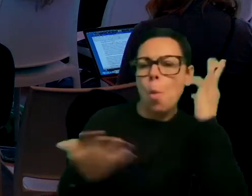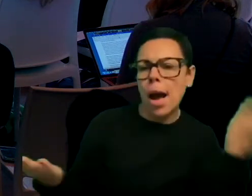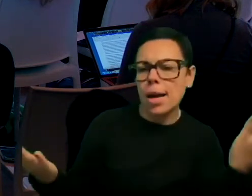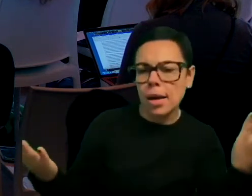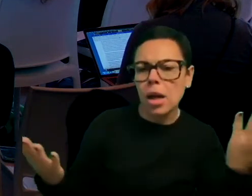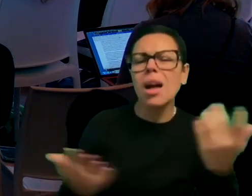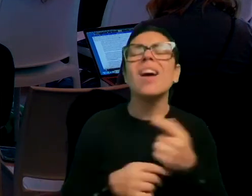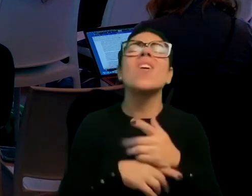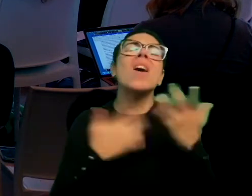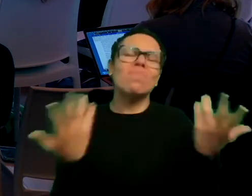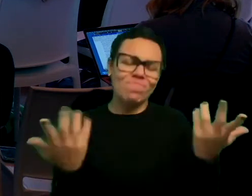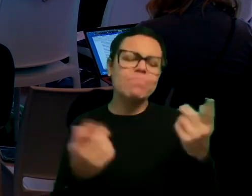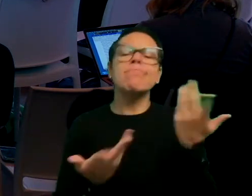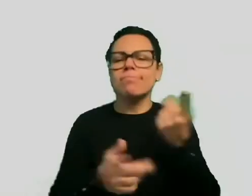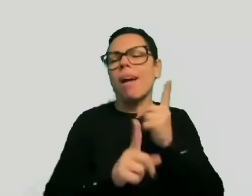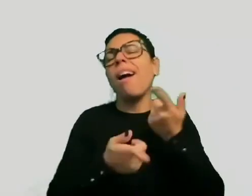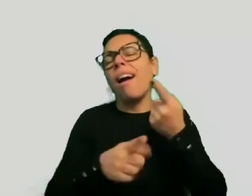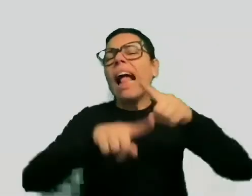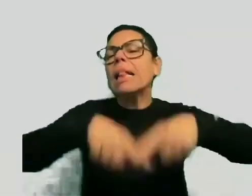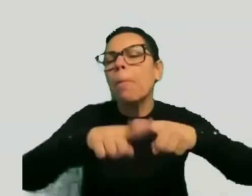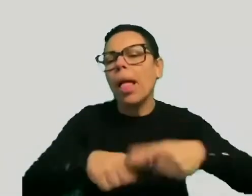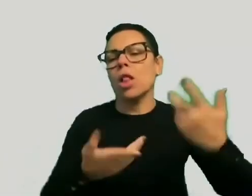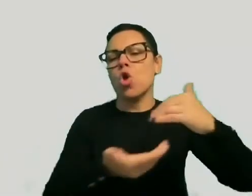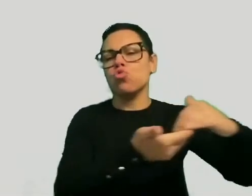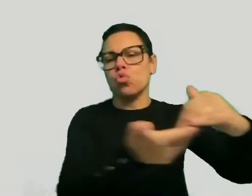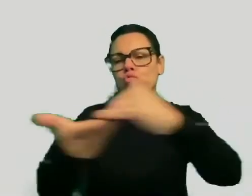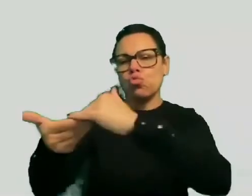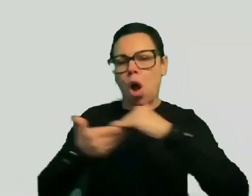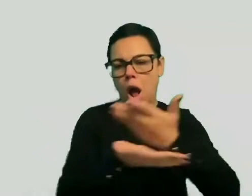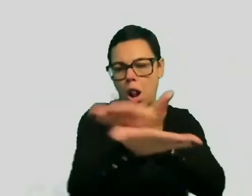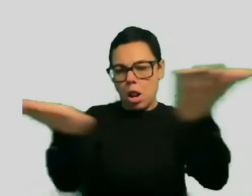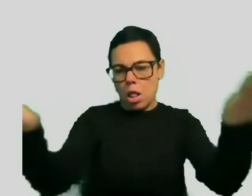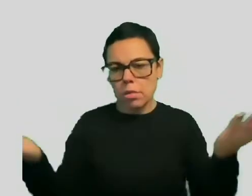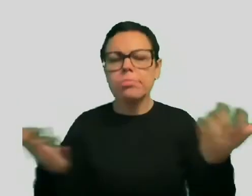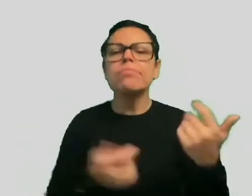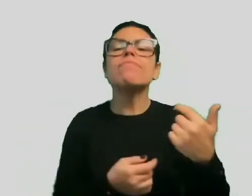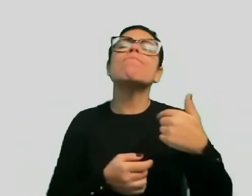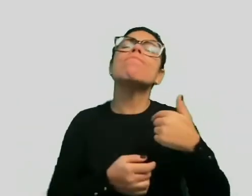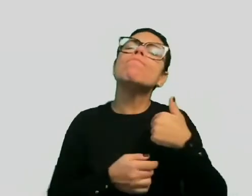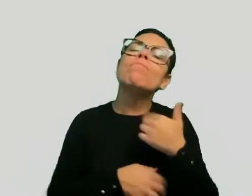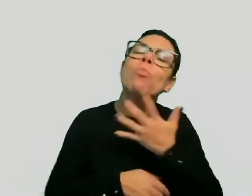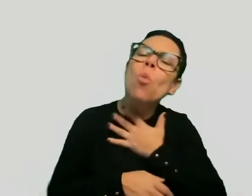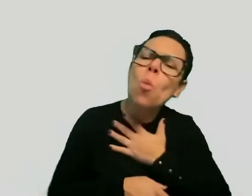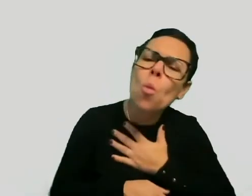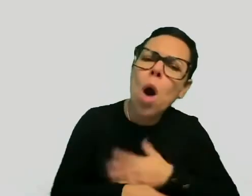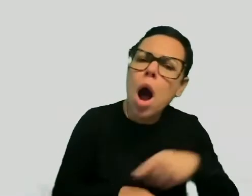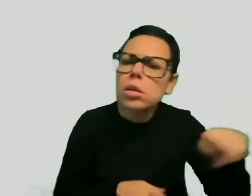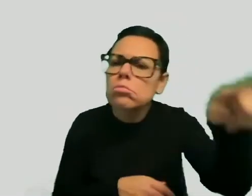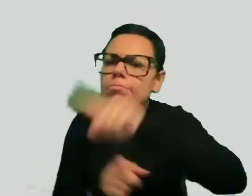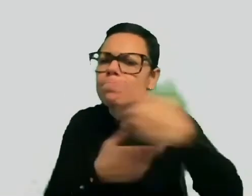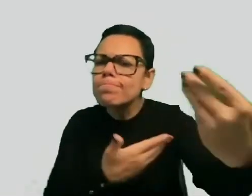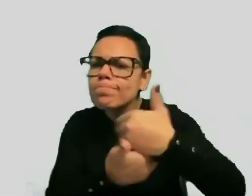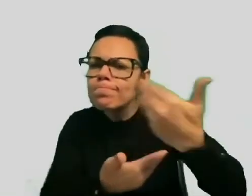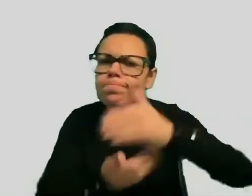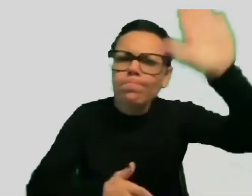I want to hear some reactions. So from you, maybe you have good examples, like the very concrete things that, like, that makes a difference. If you have